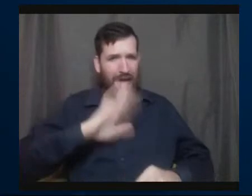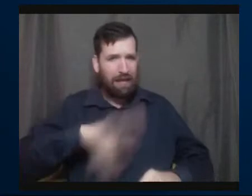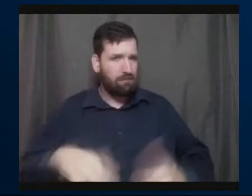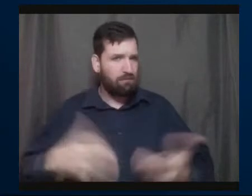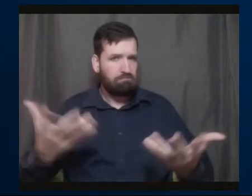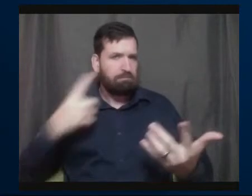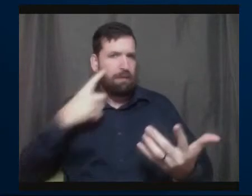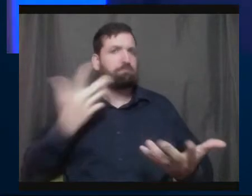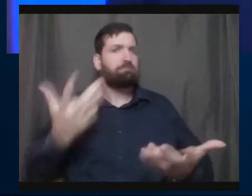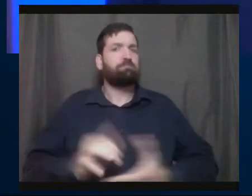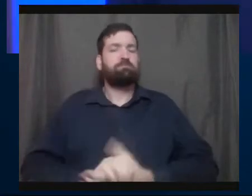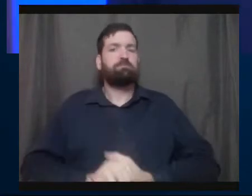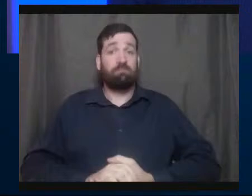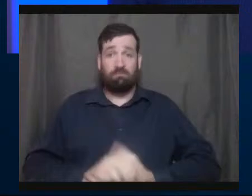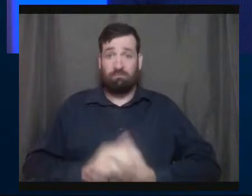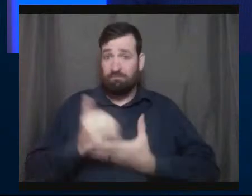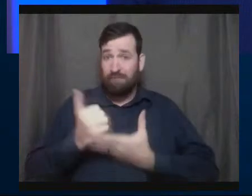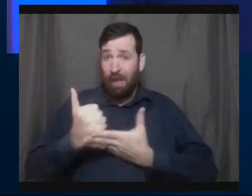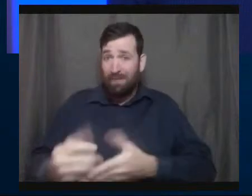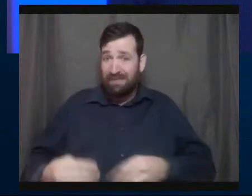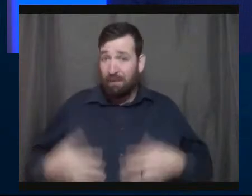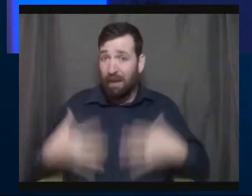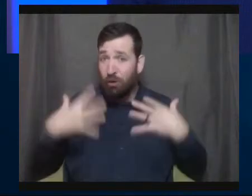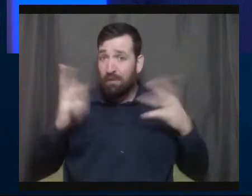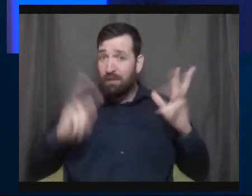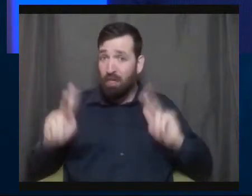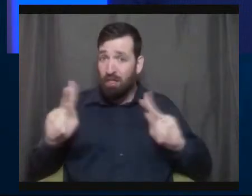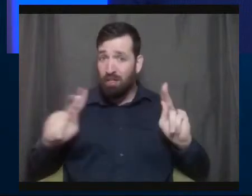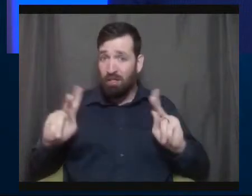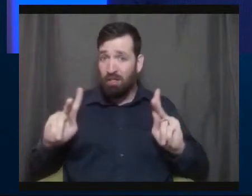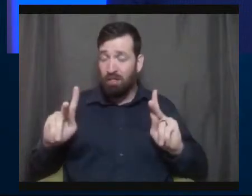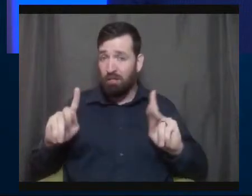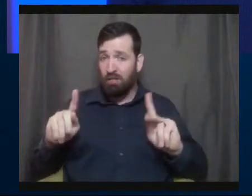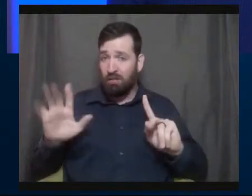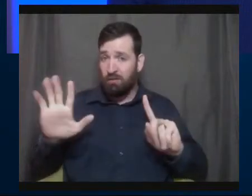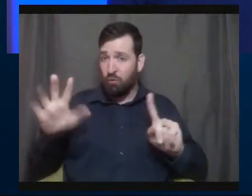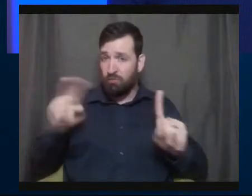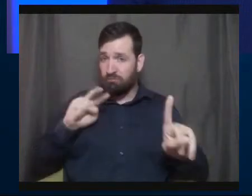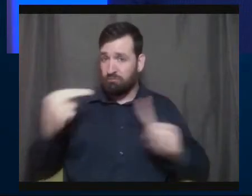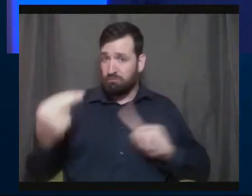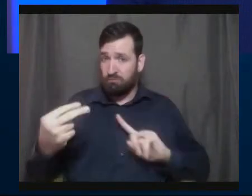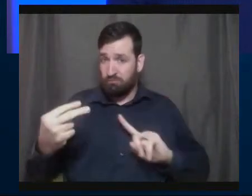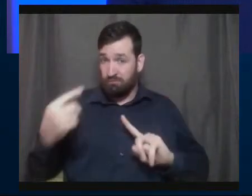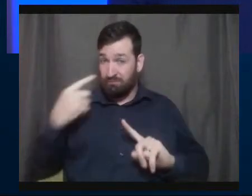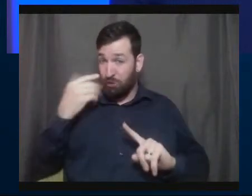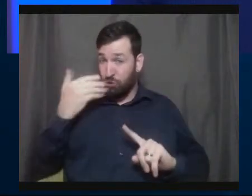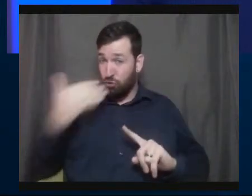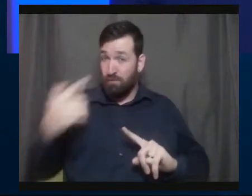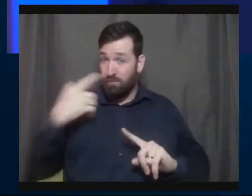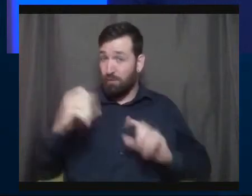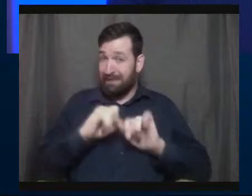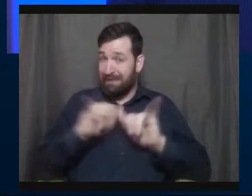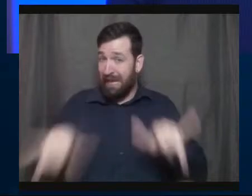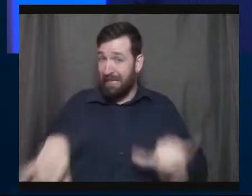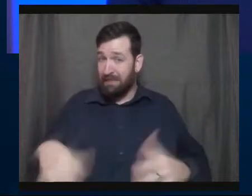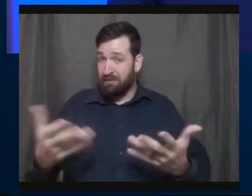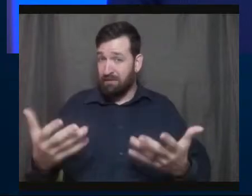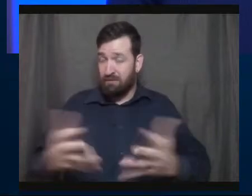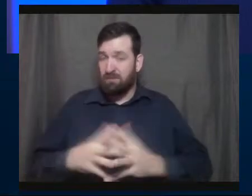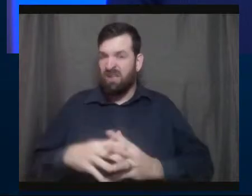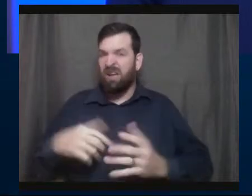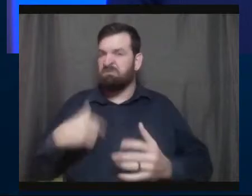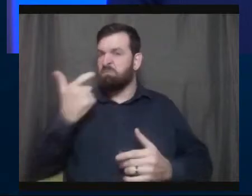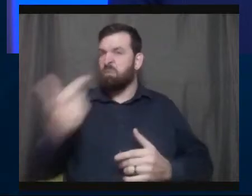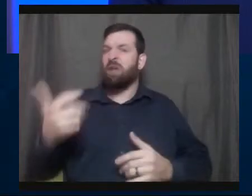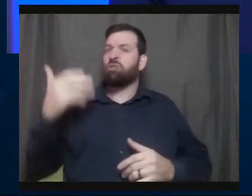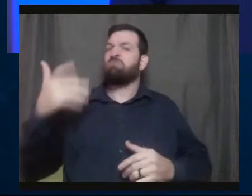that help inspire people that from your standpoint? Do you think those are good for society? I do watch those shows every now and then.